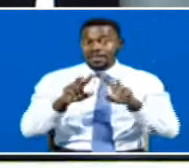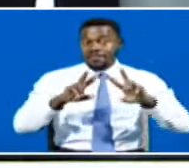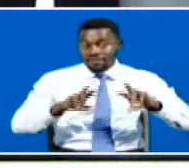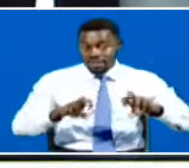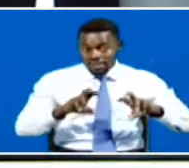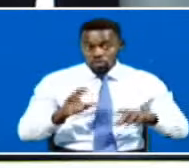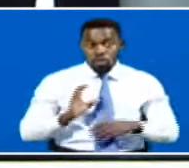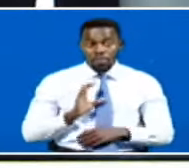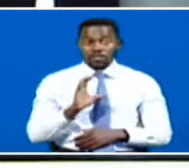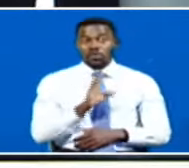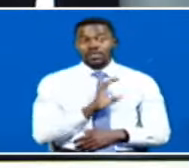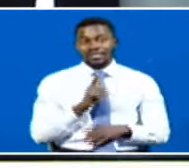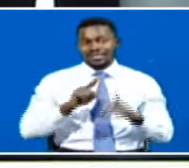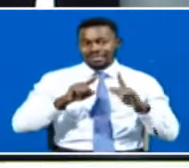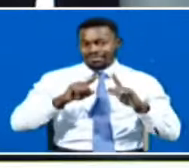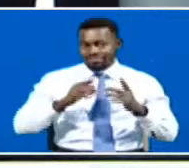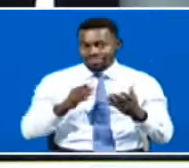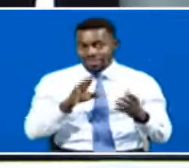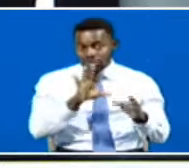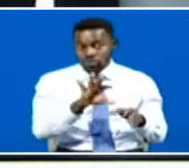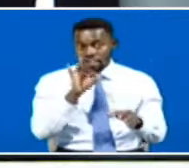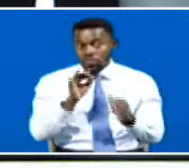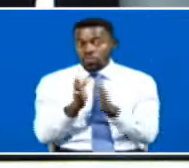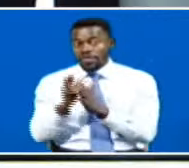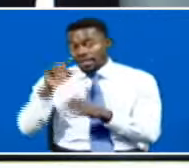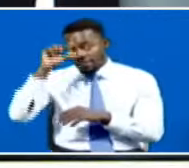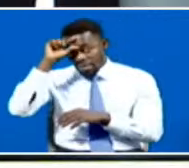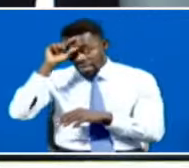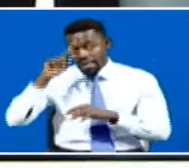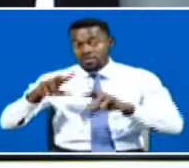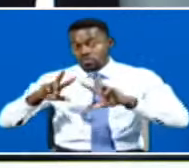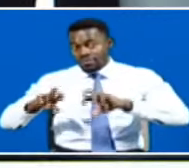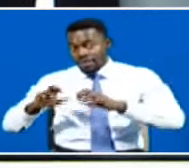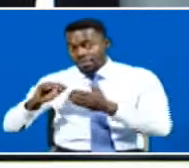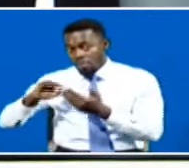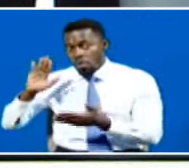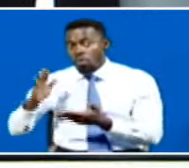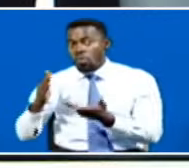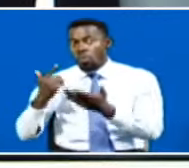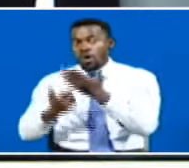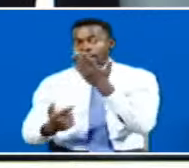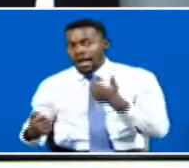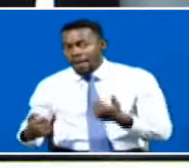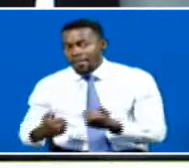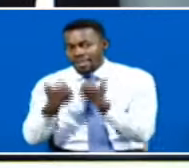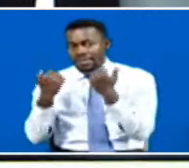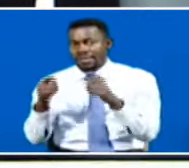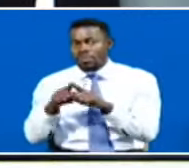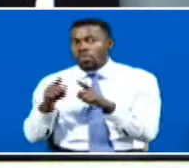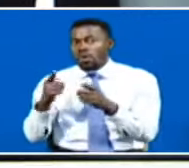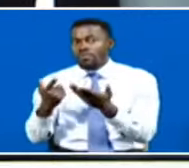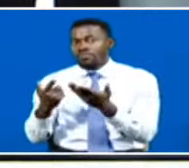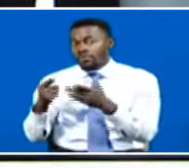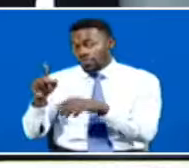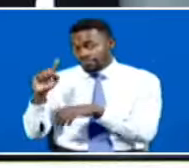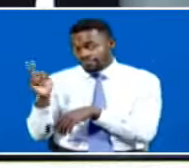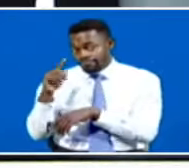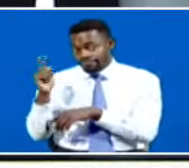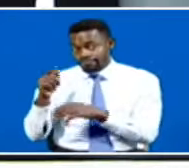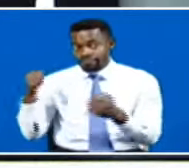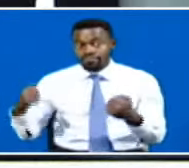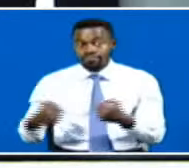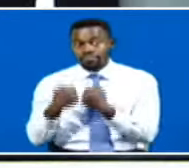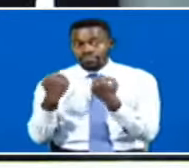government to probe the helicopter crash that claimed the lives of General Ogolla and 9 other military officers. Our reporter Francis